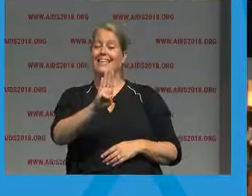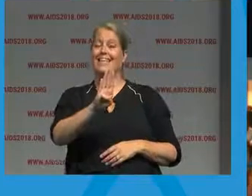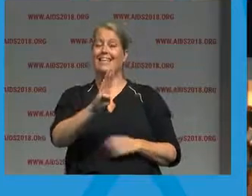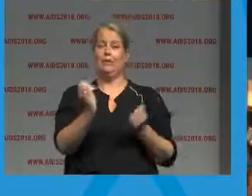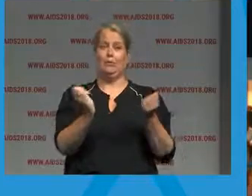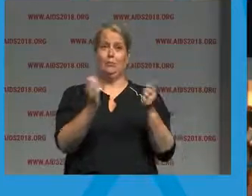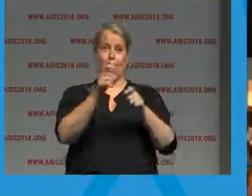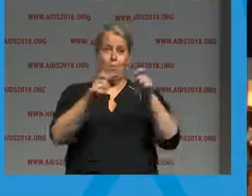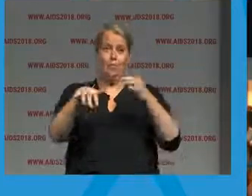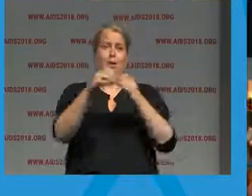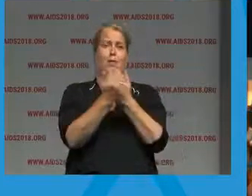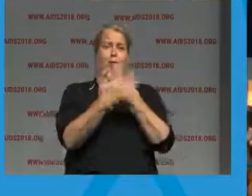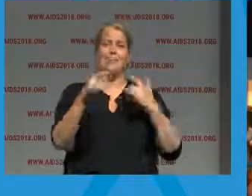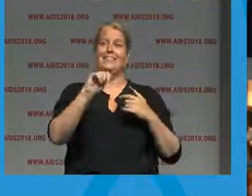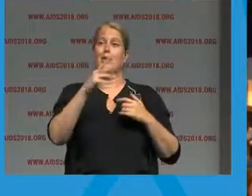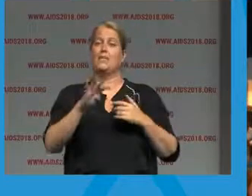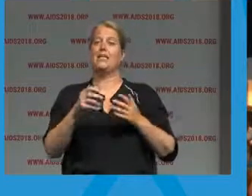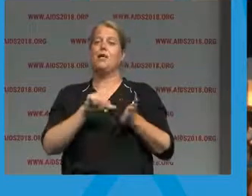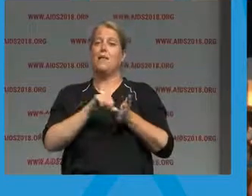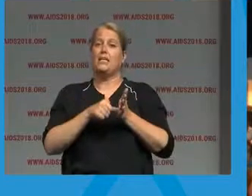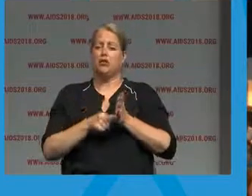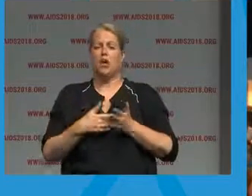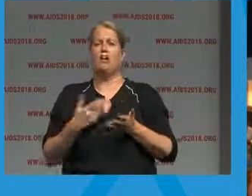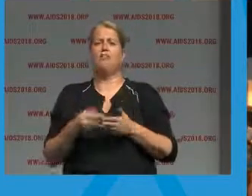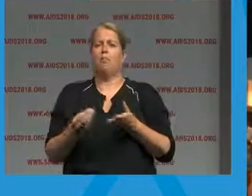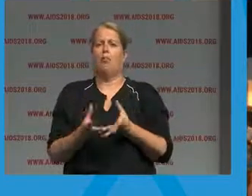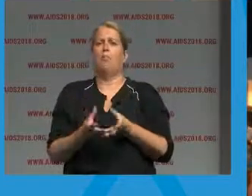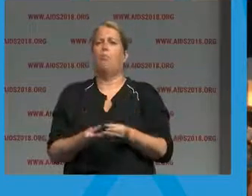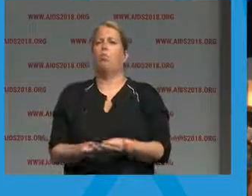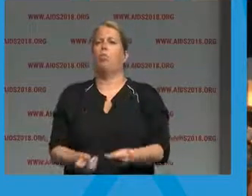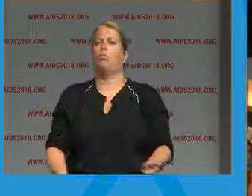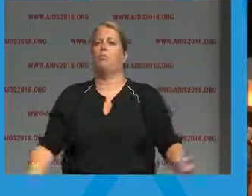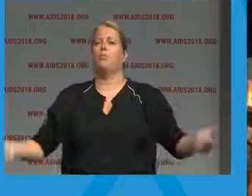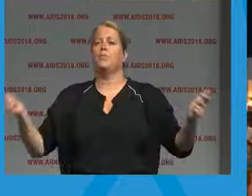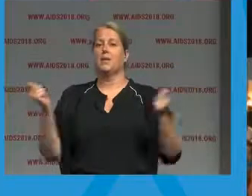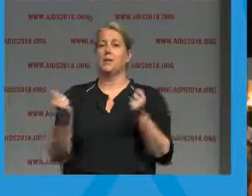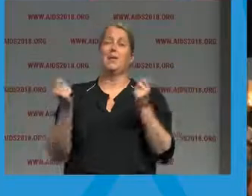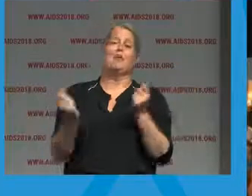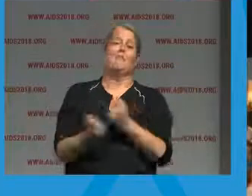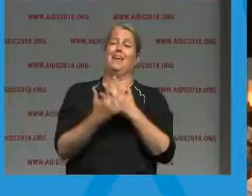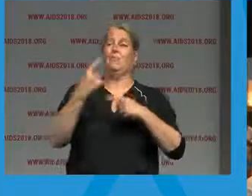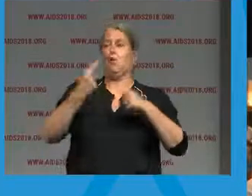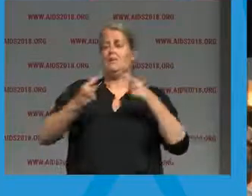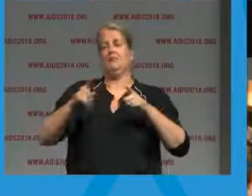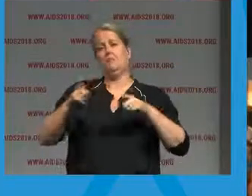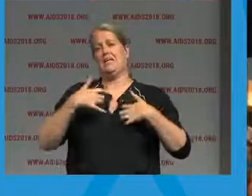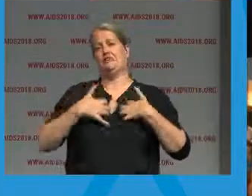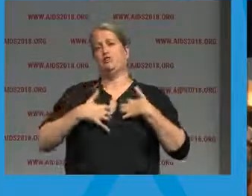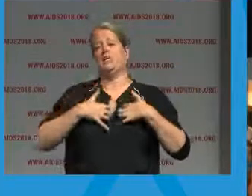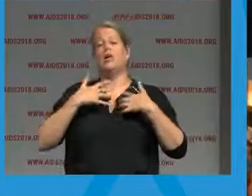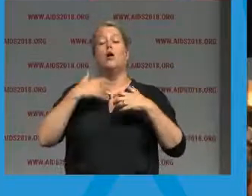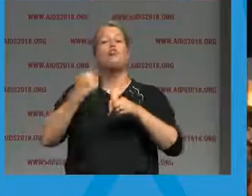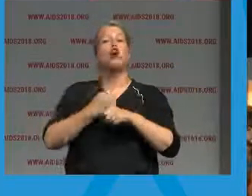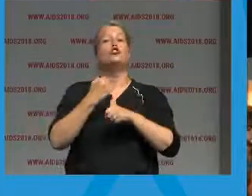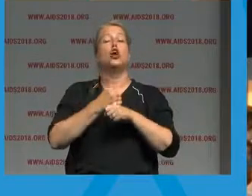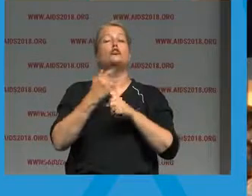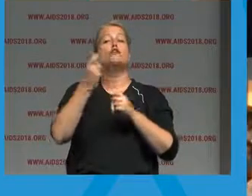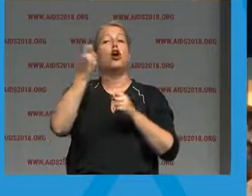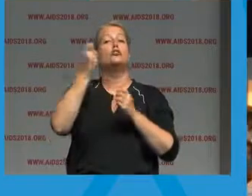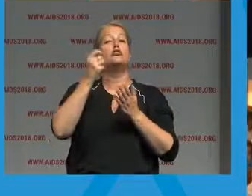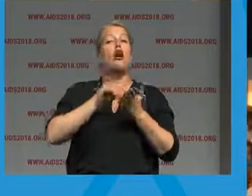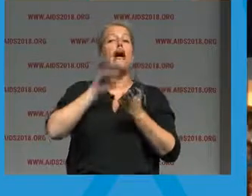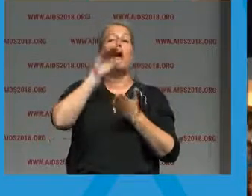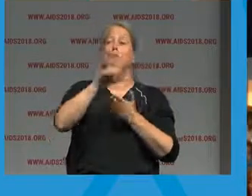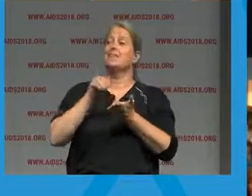the market. No pharmaceutical is interested in producing anti-TB medicine because the cost of production is high and cost of selling is